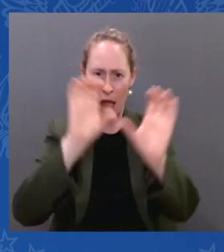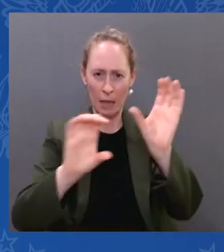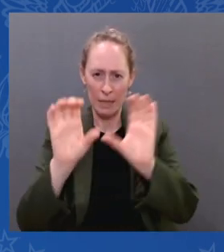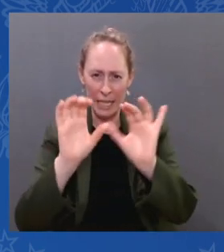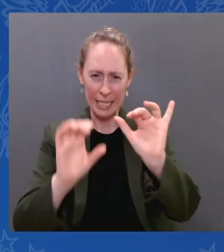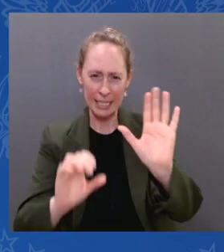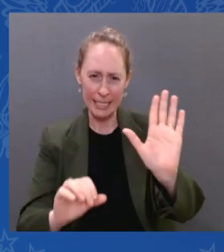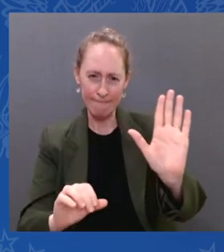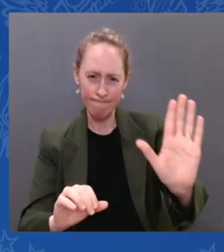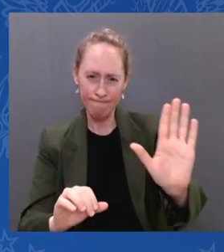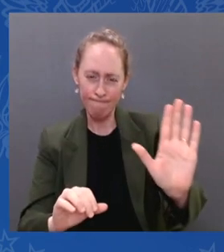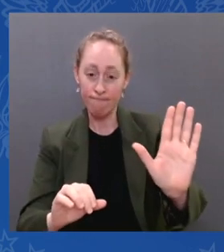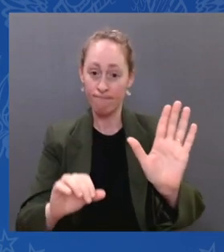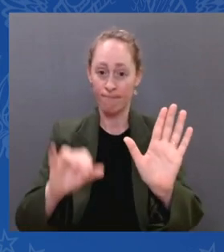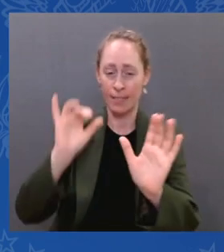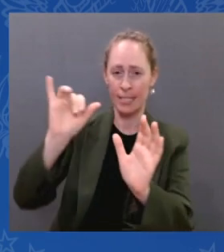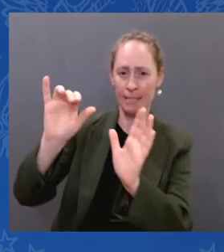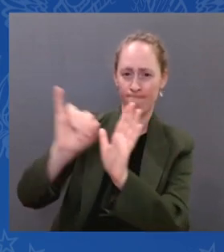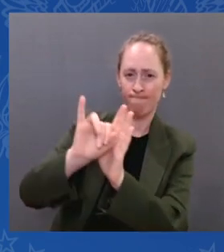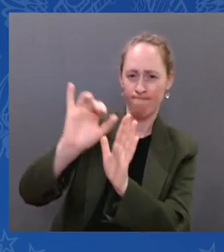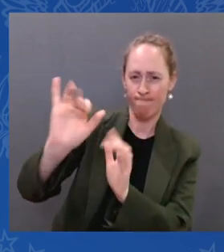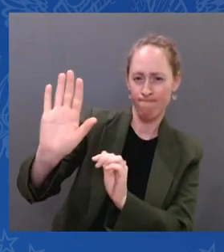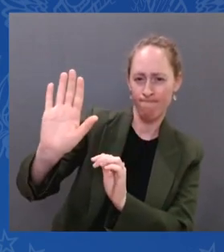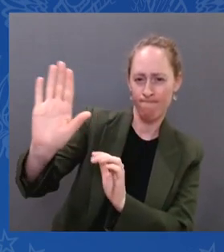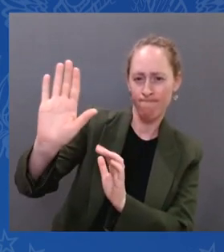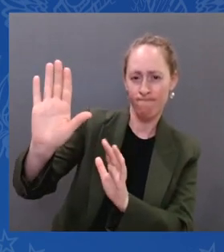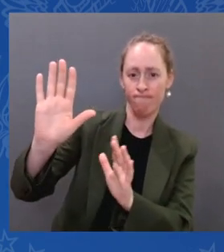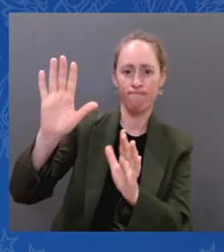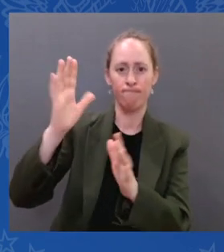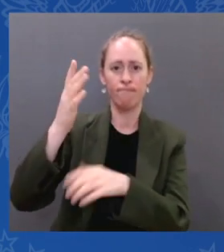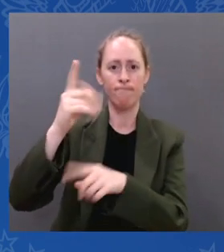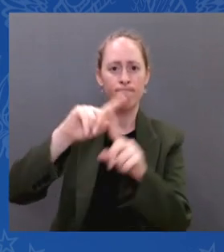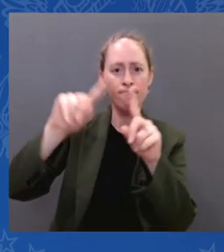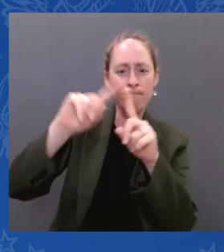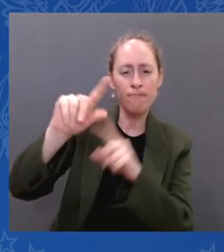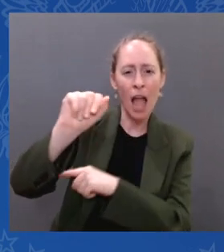atmosphere, if those planets are habitable.